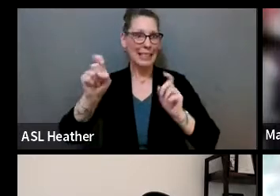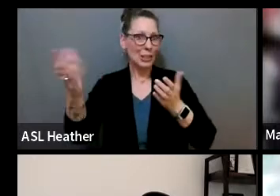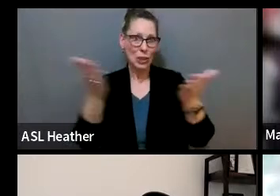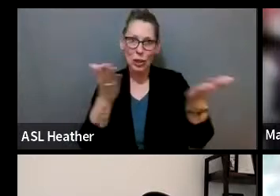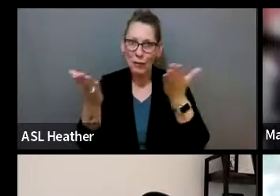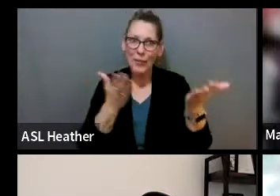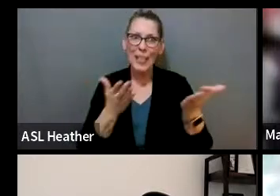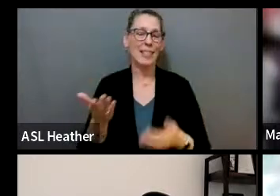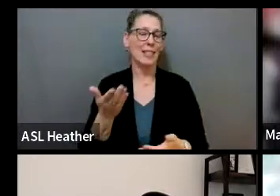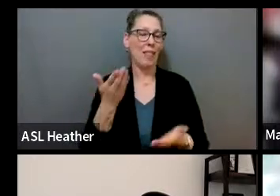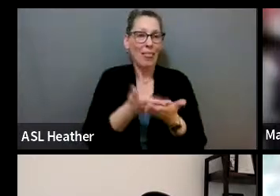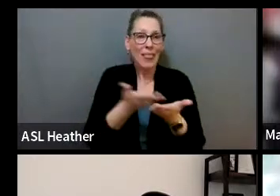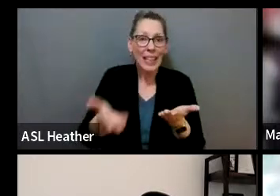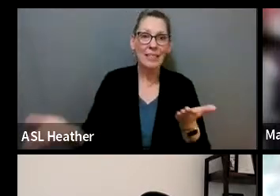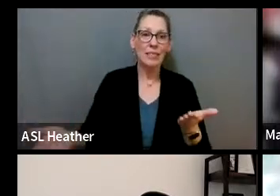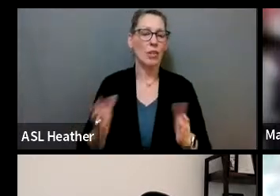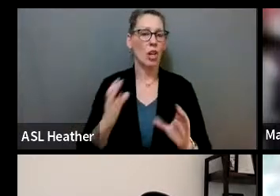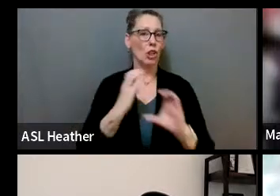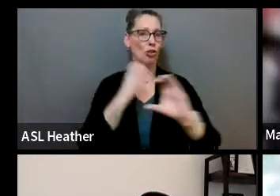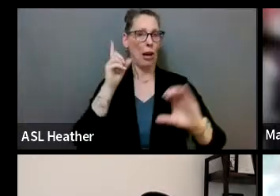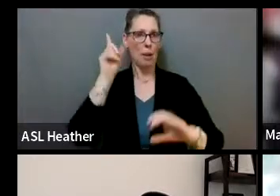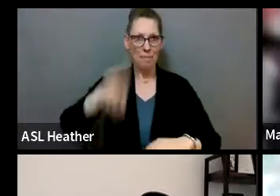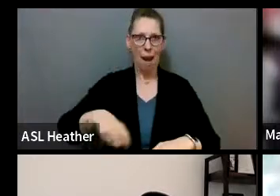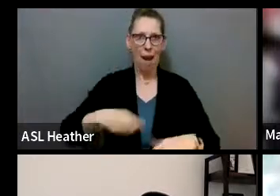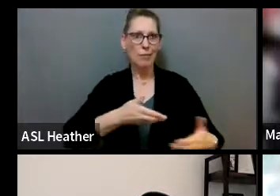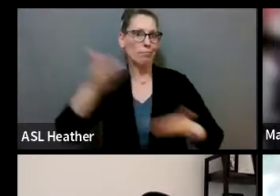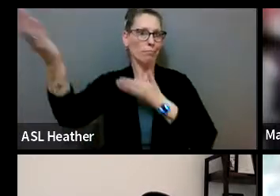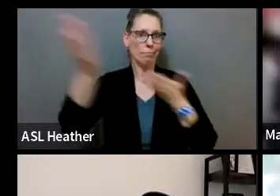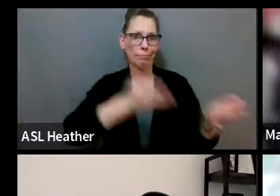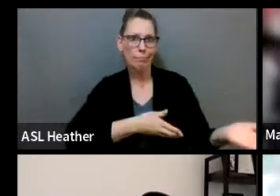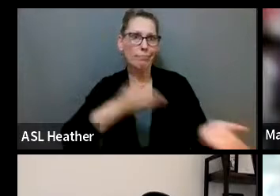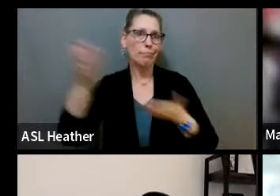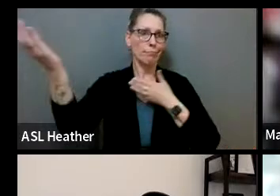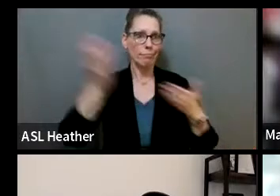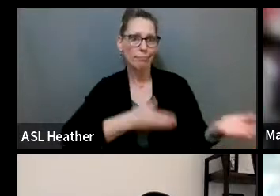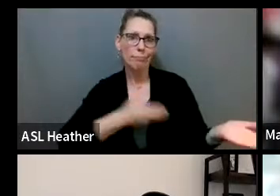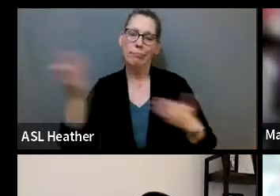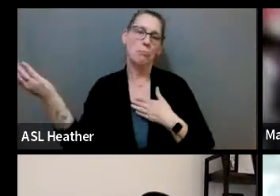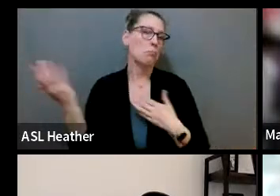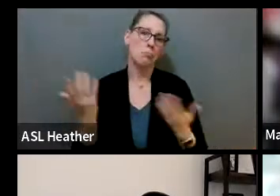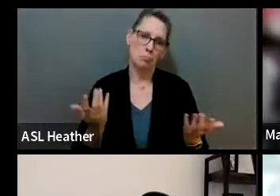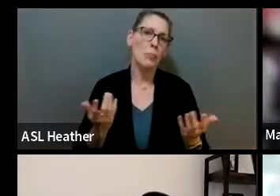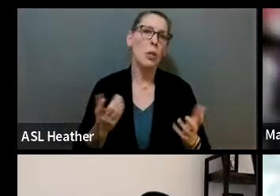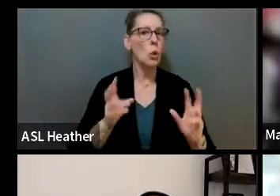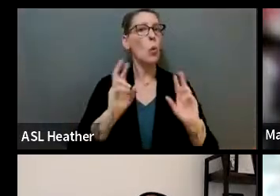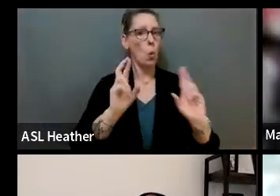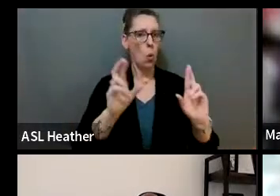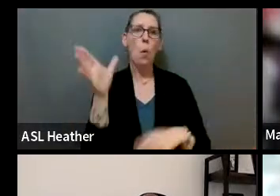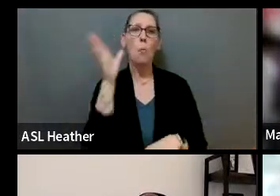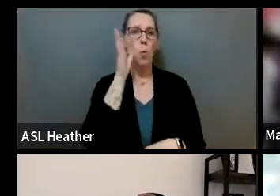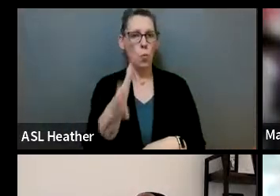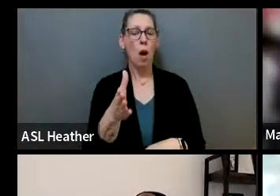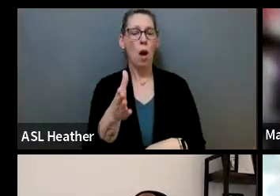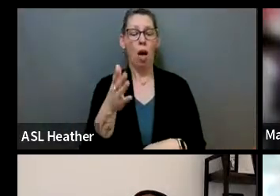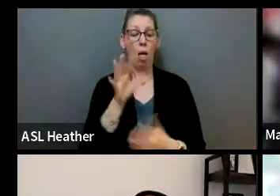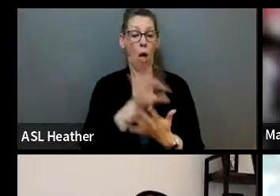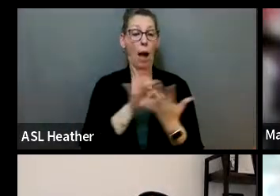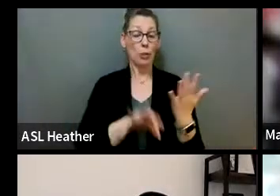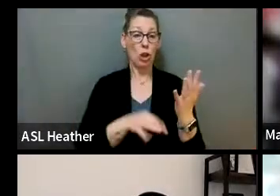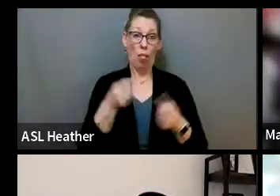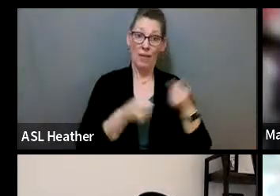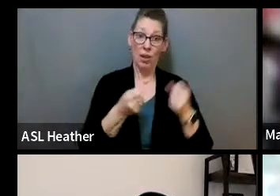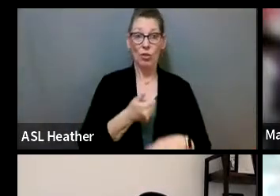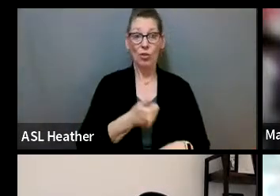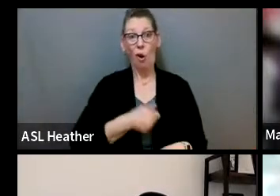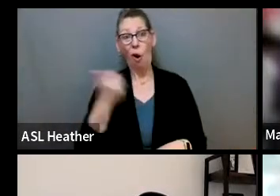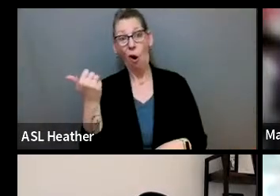to bring that to people across the region and up and down the interstate. So I think the hope is to take the optional vehicles off or put them in